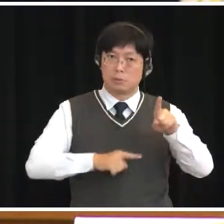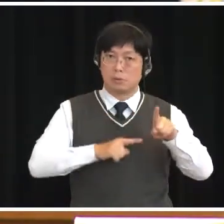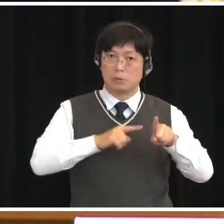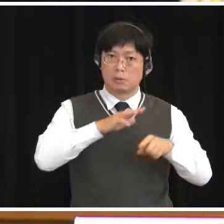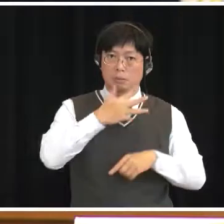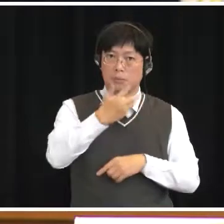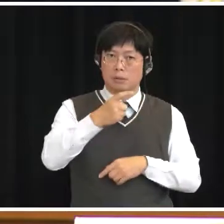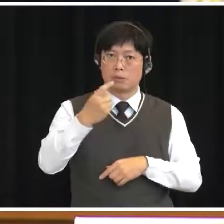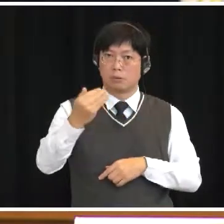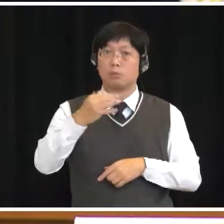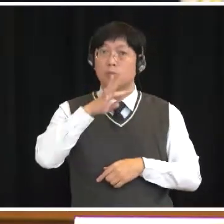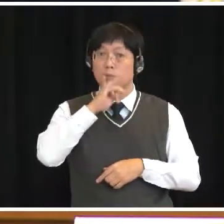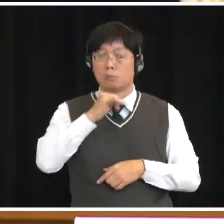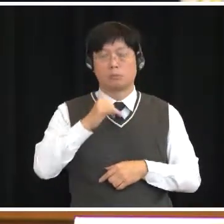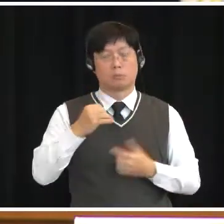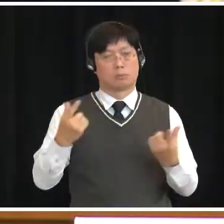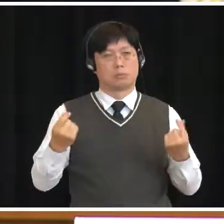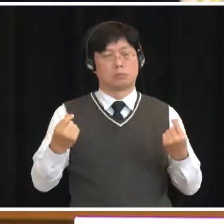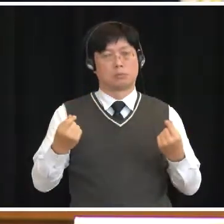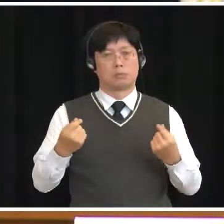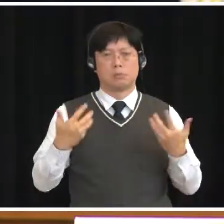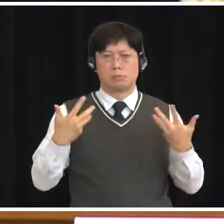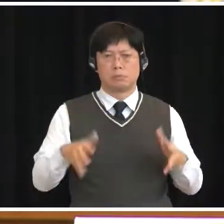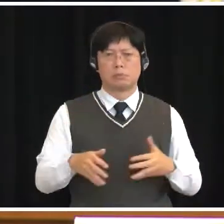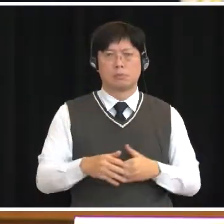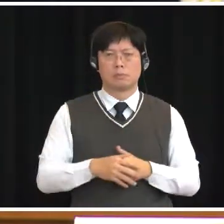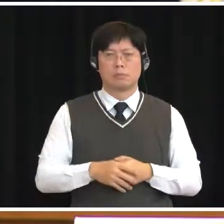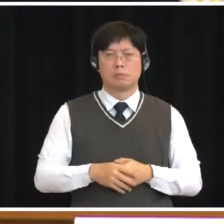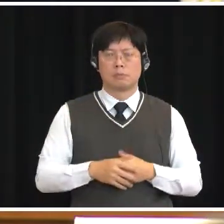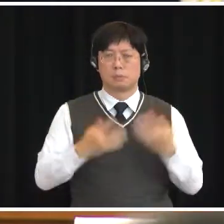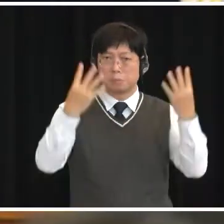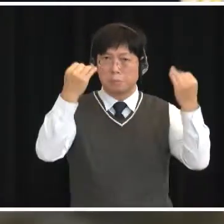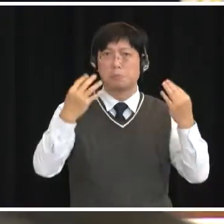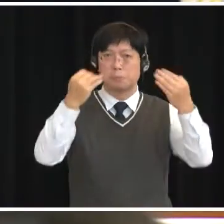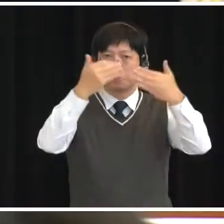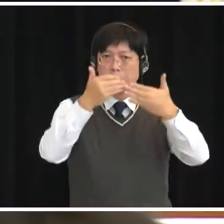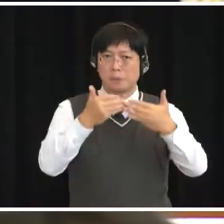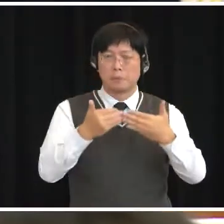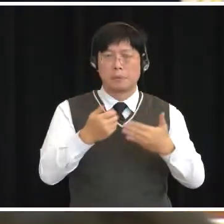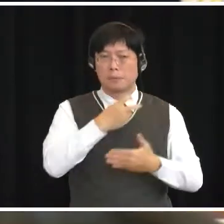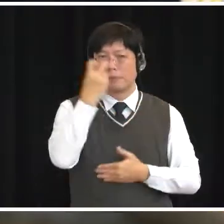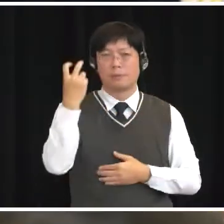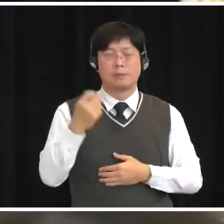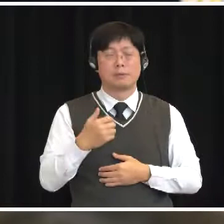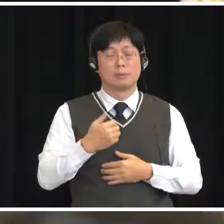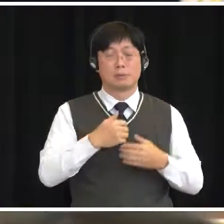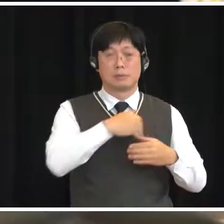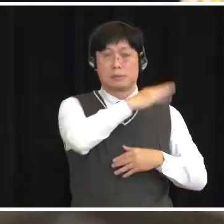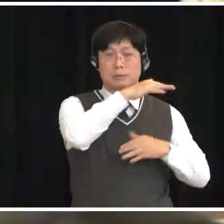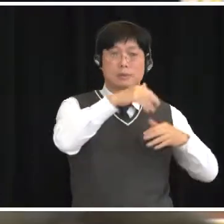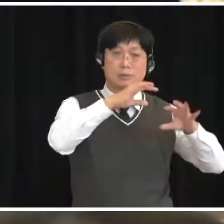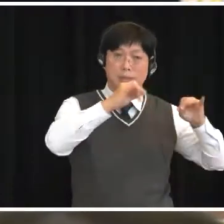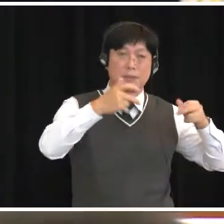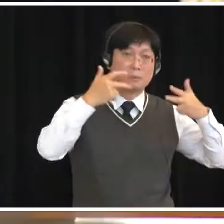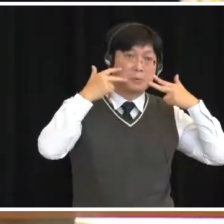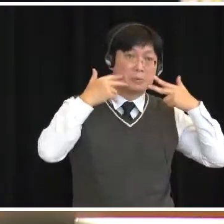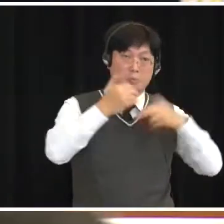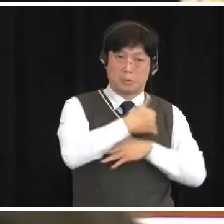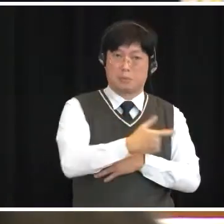and in the city. So the gap between the infant mortality is